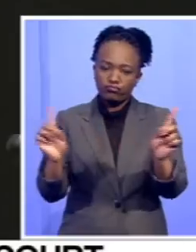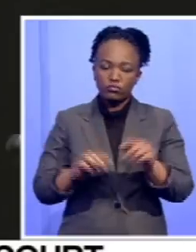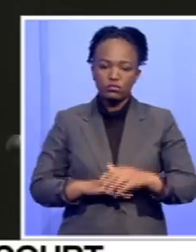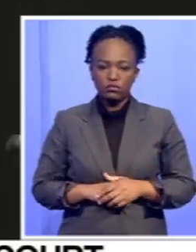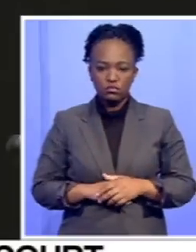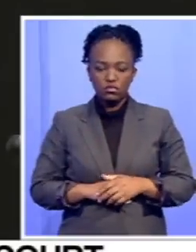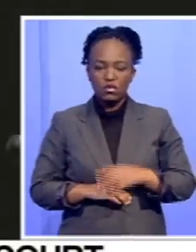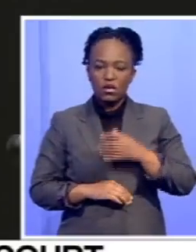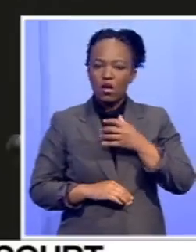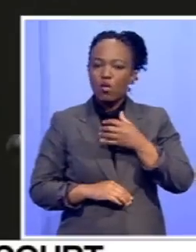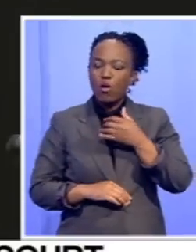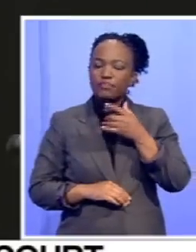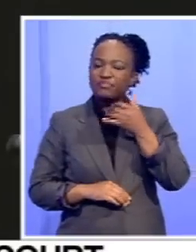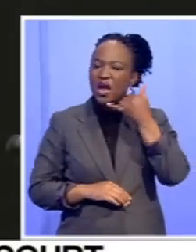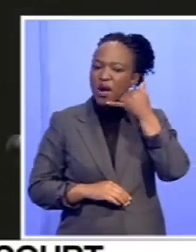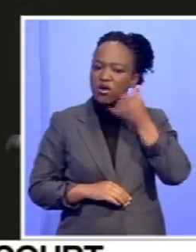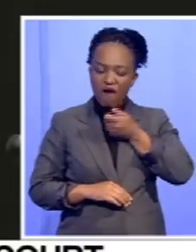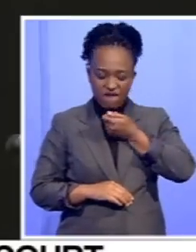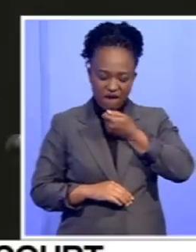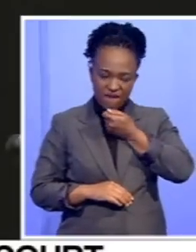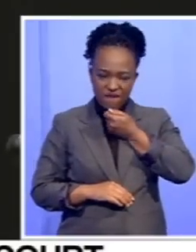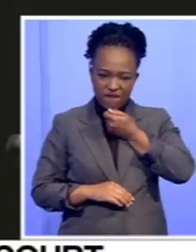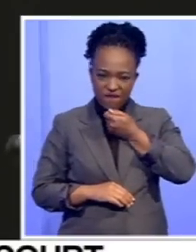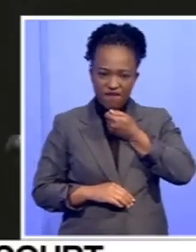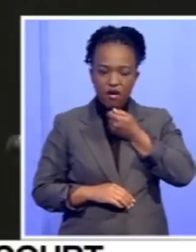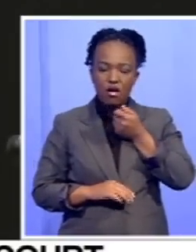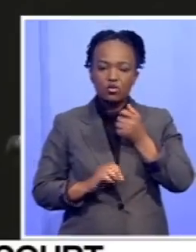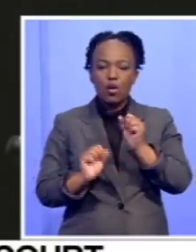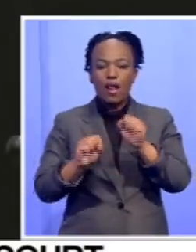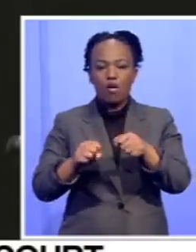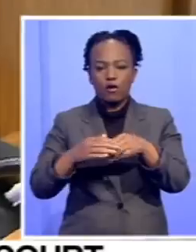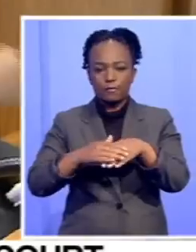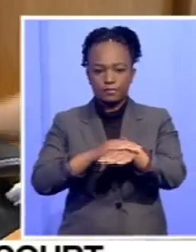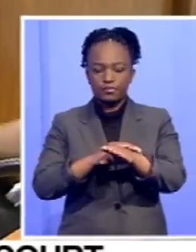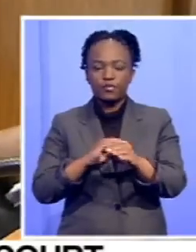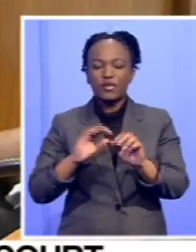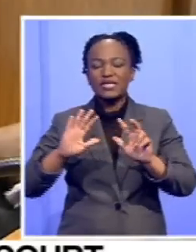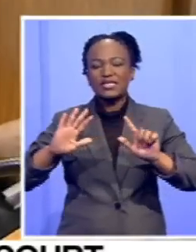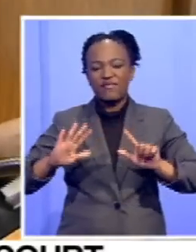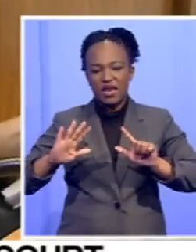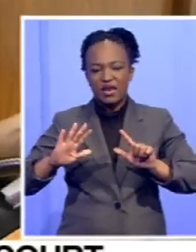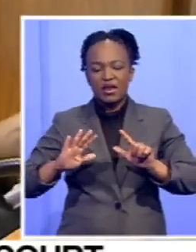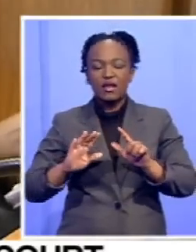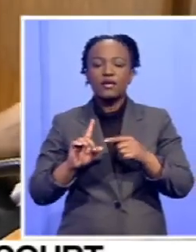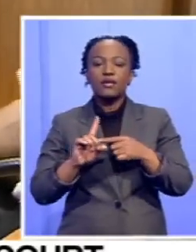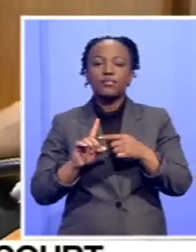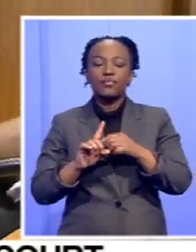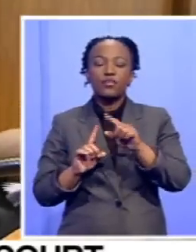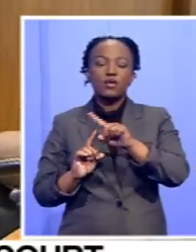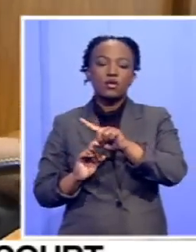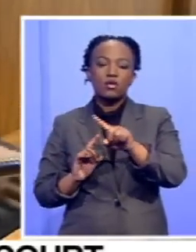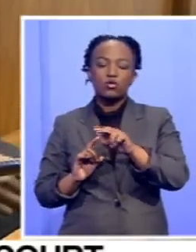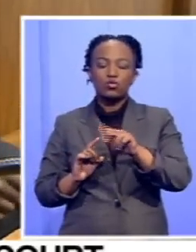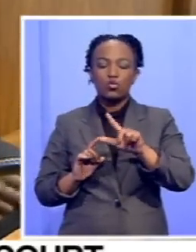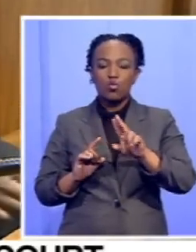obtain permission for the accused vehicle to be allowed in, to sub 7, General Zulu had not permitted the accused vehicle to enter the